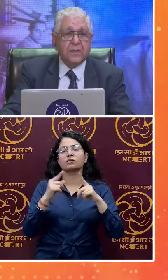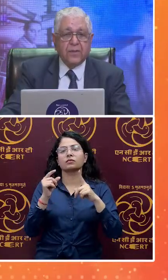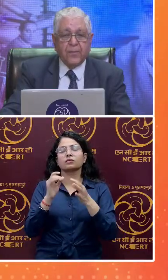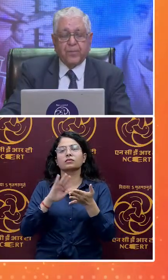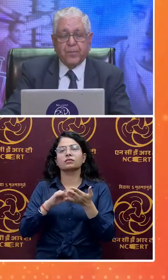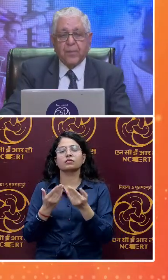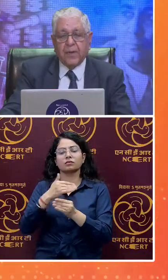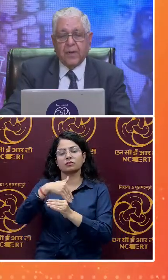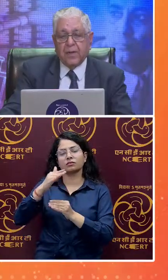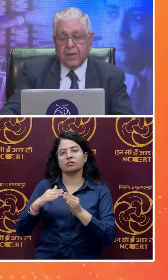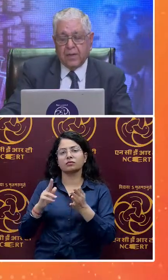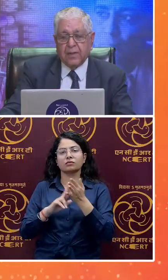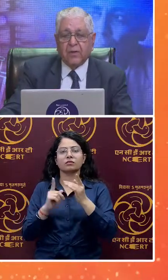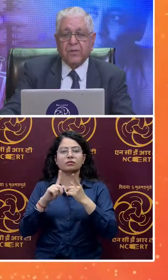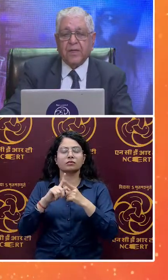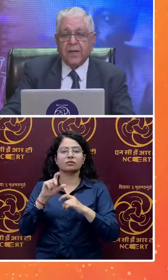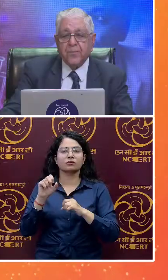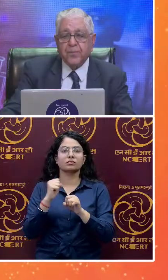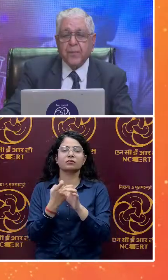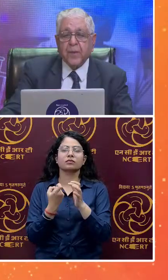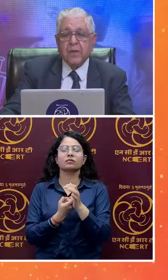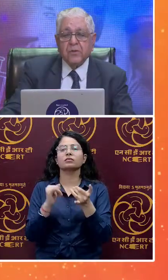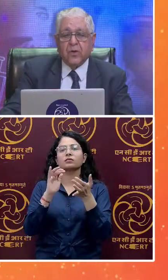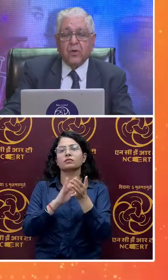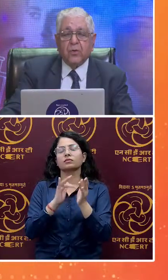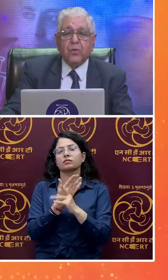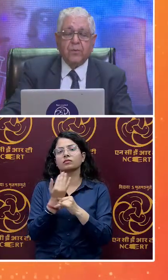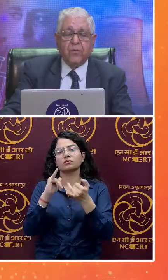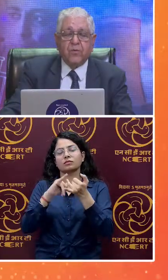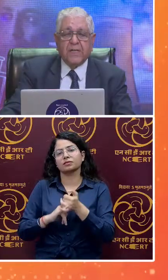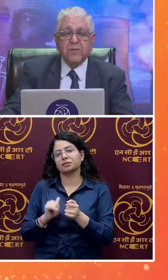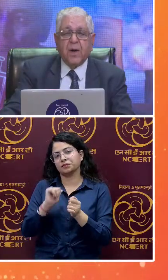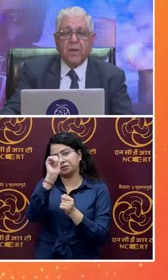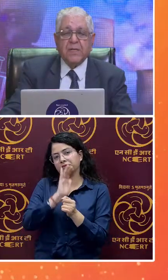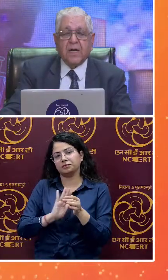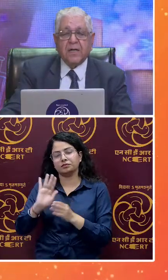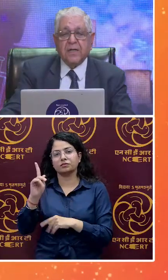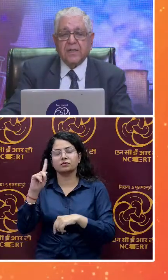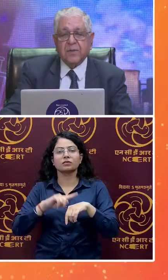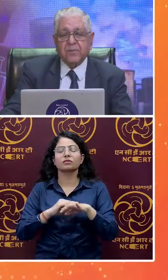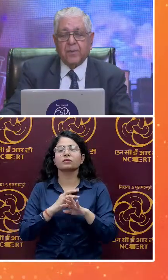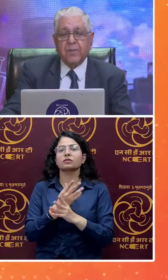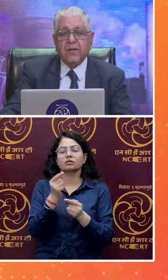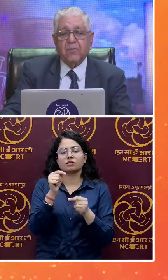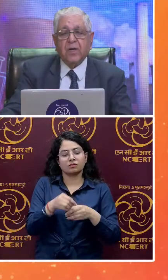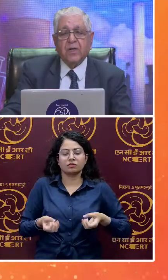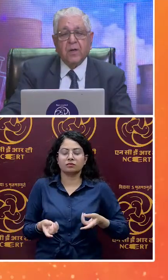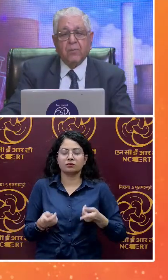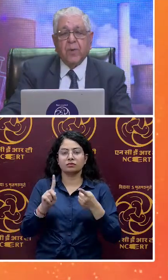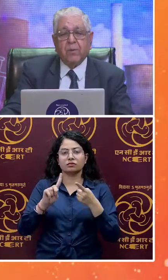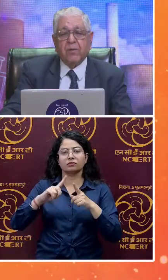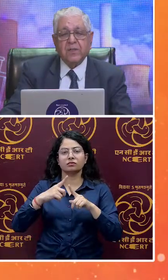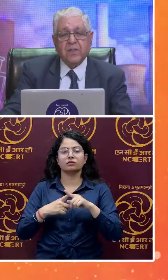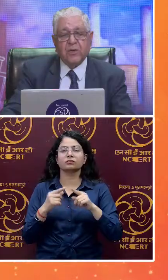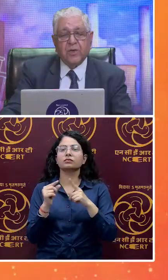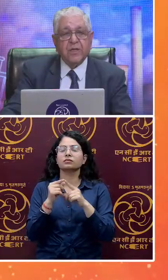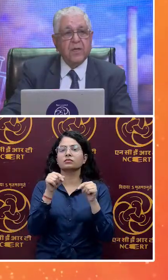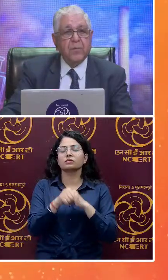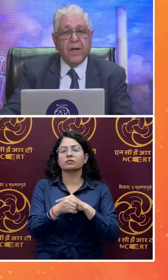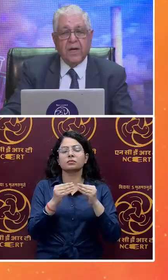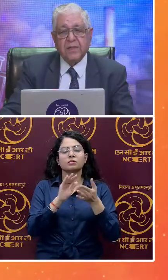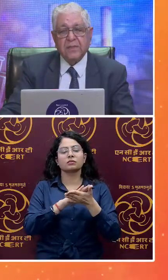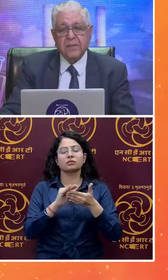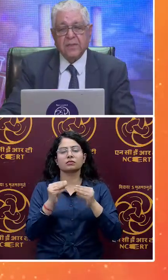hills in South India. So, once Bhabha started this experimental work, Bhabha was the